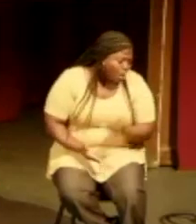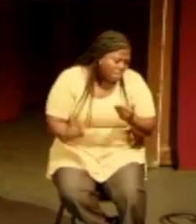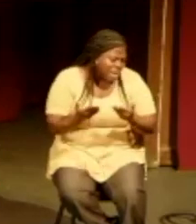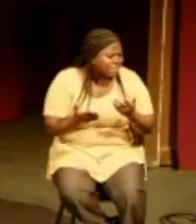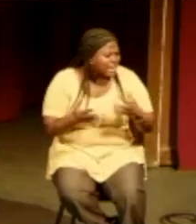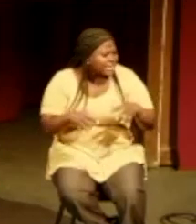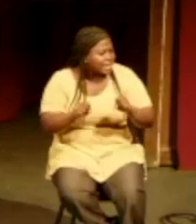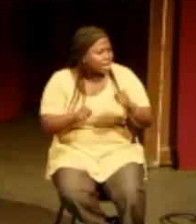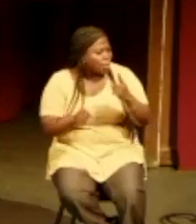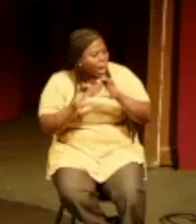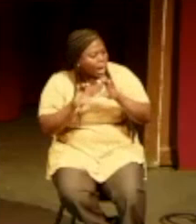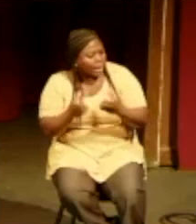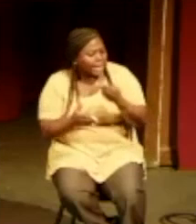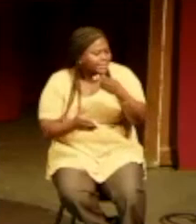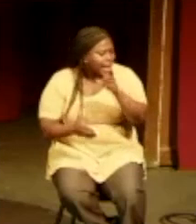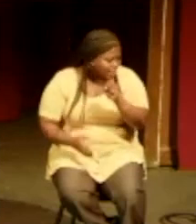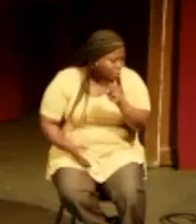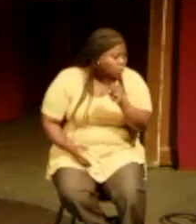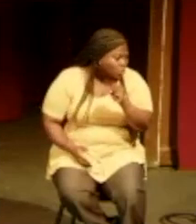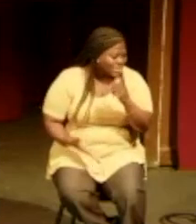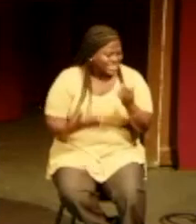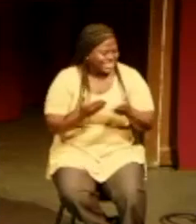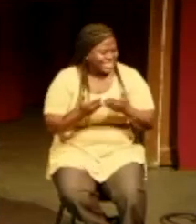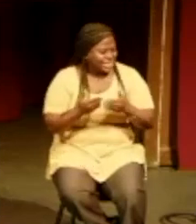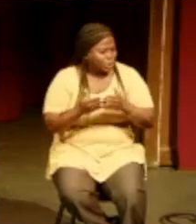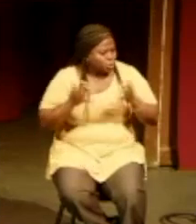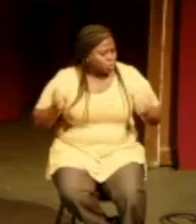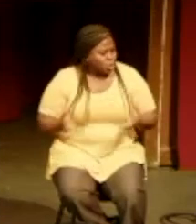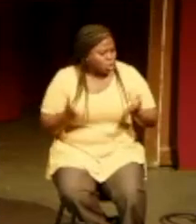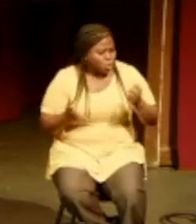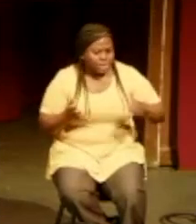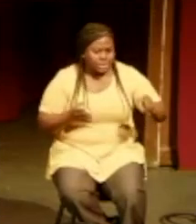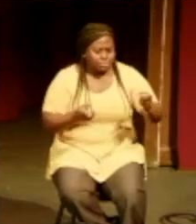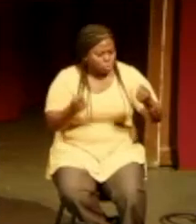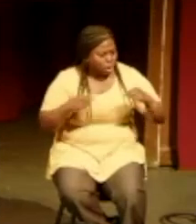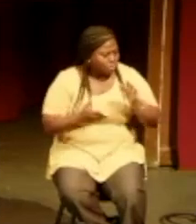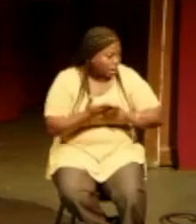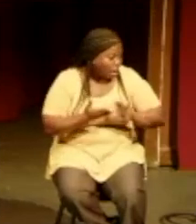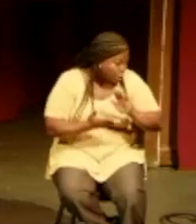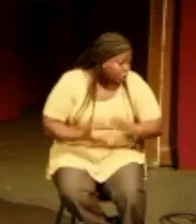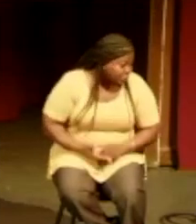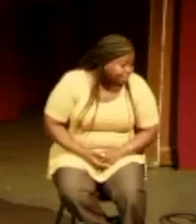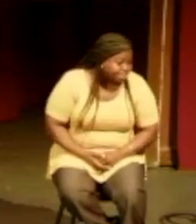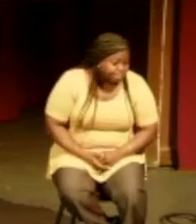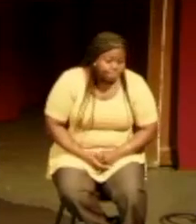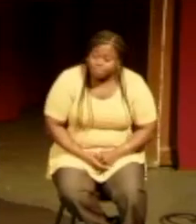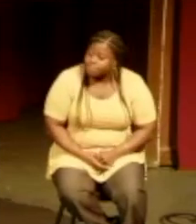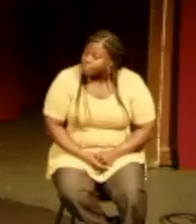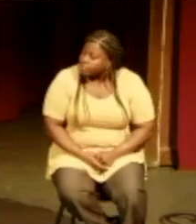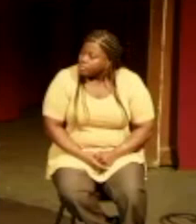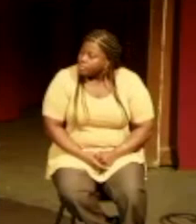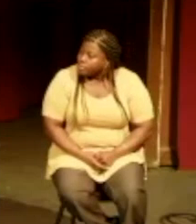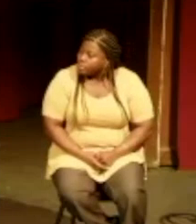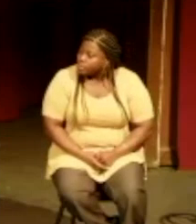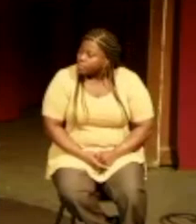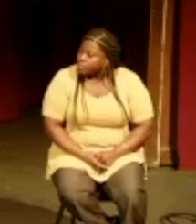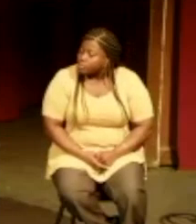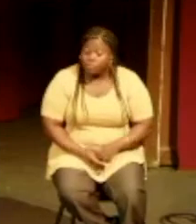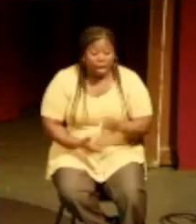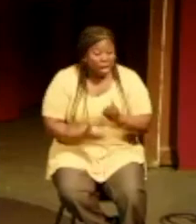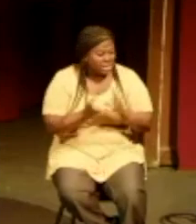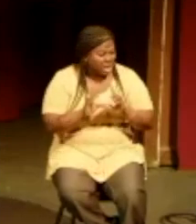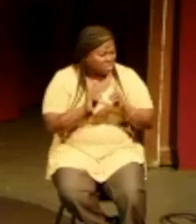just an easier on-ramp to higher ed, and I think we're doing a wonderful job of kind of finding that balance, because there are districts out